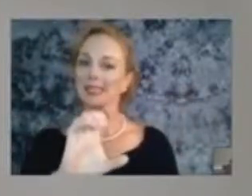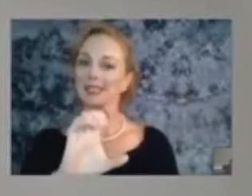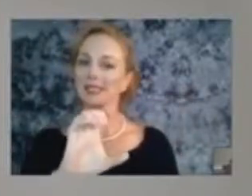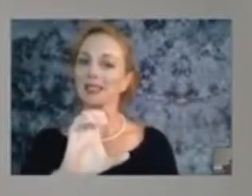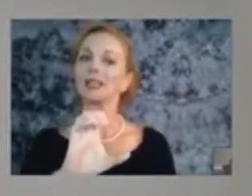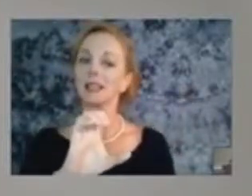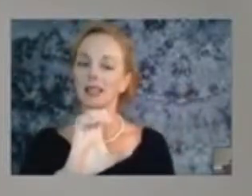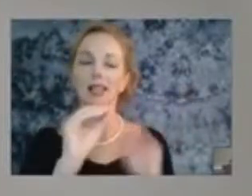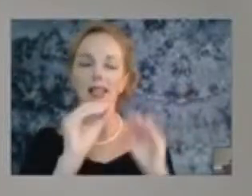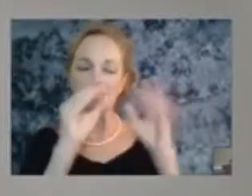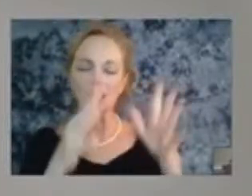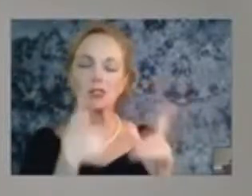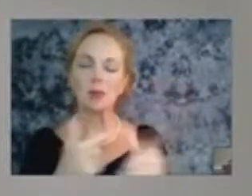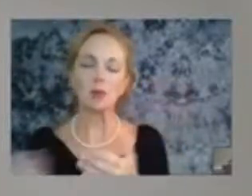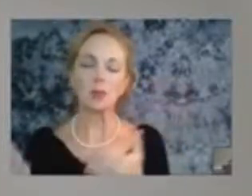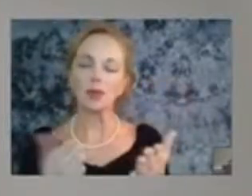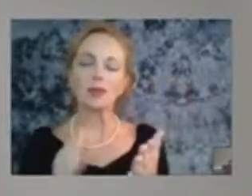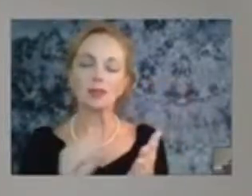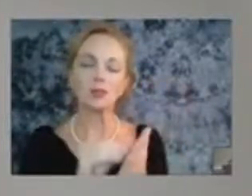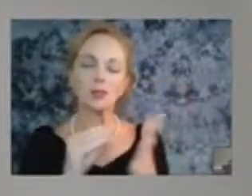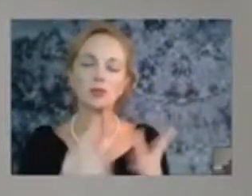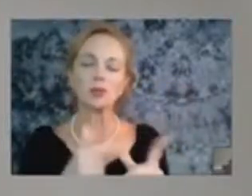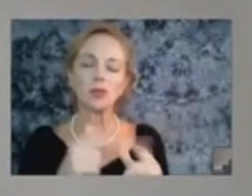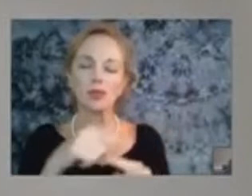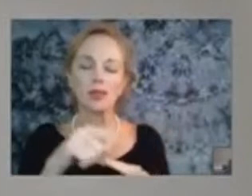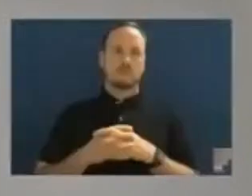if the grade span is not a match.